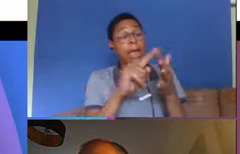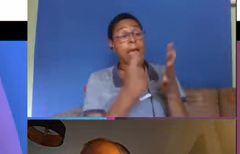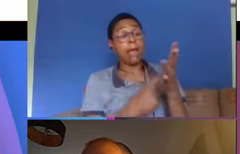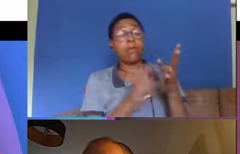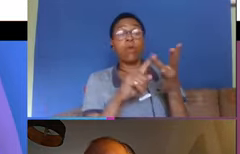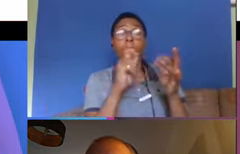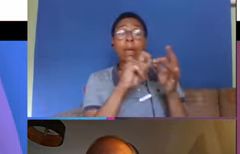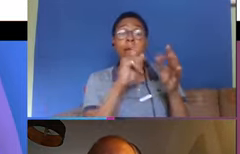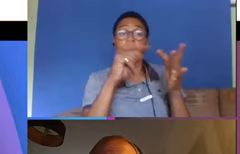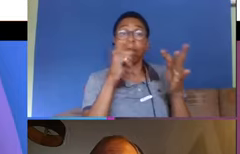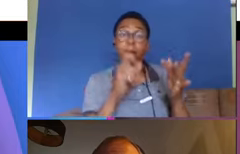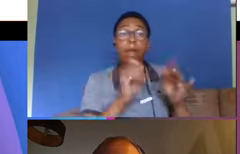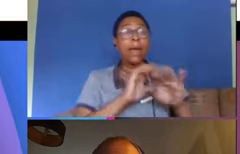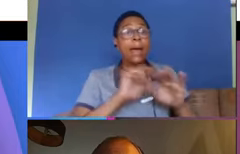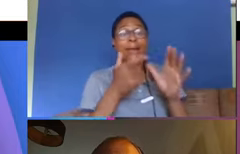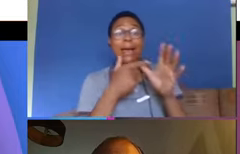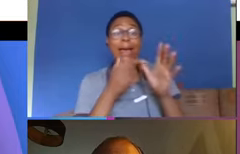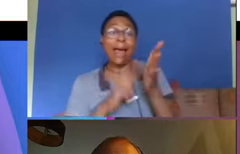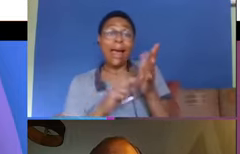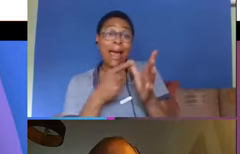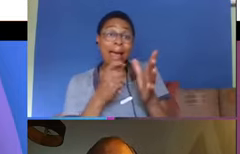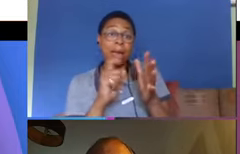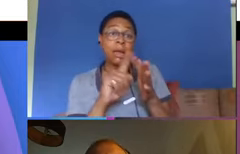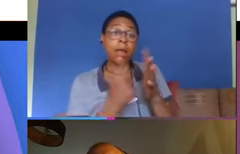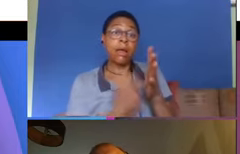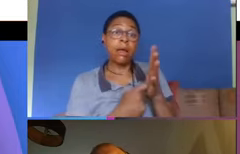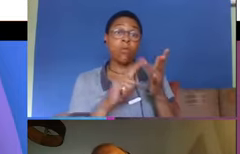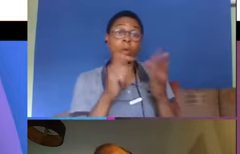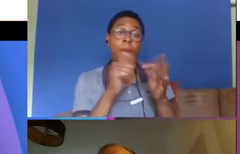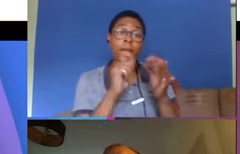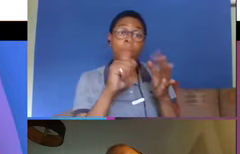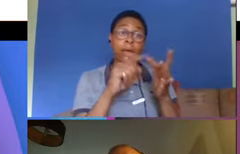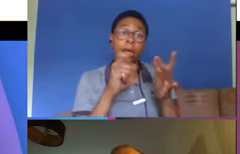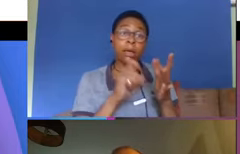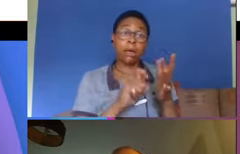is low aerobic demands.